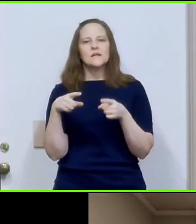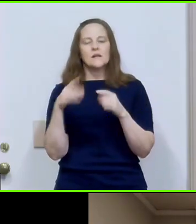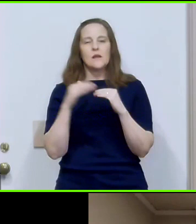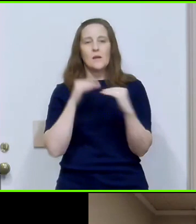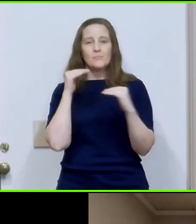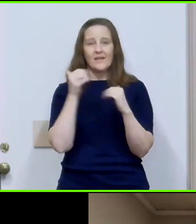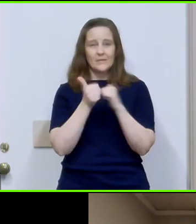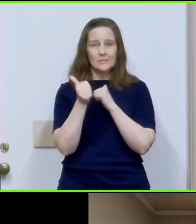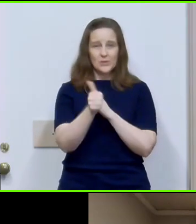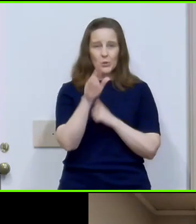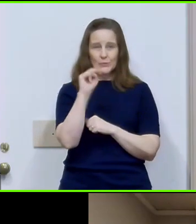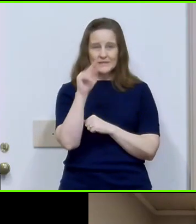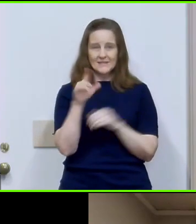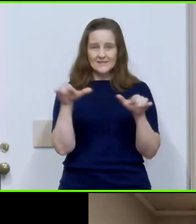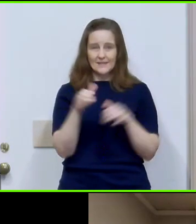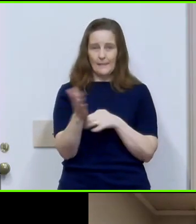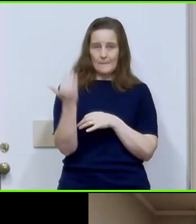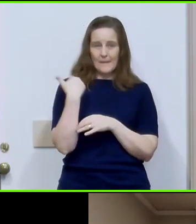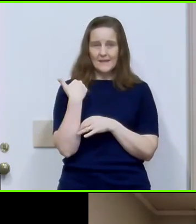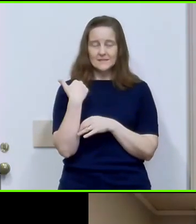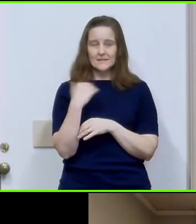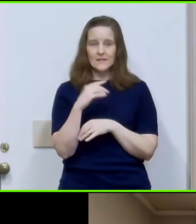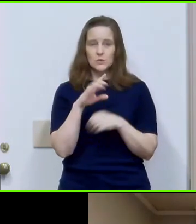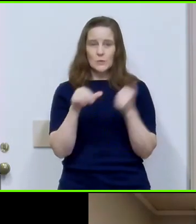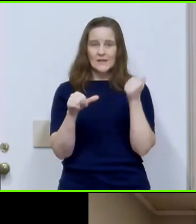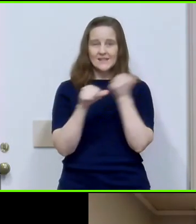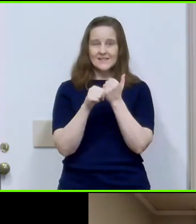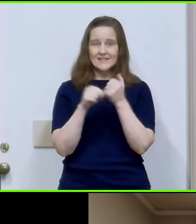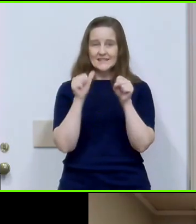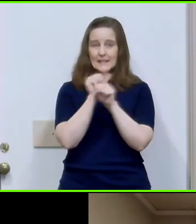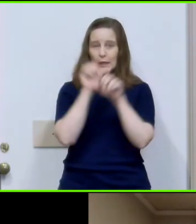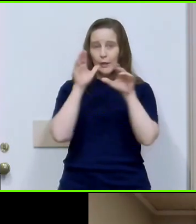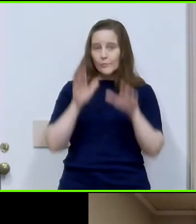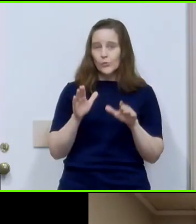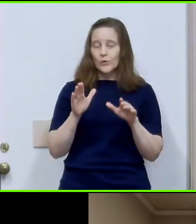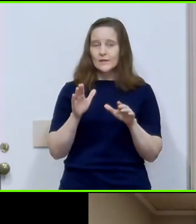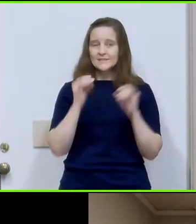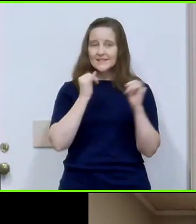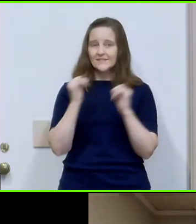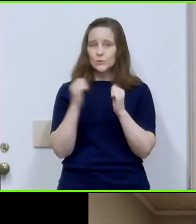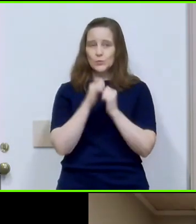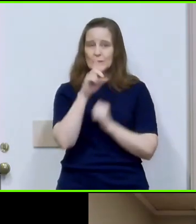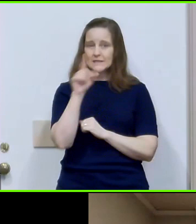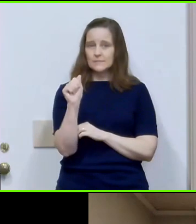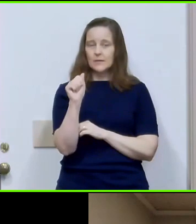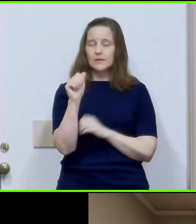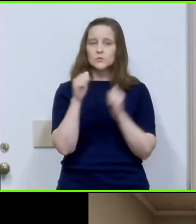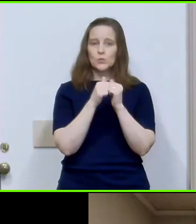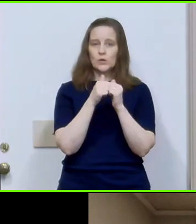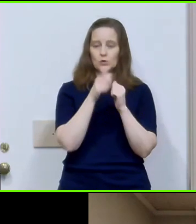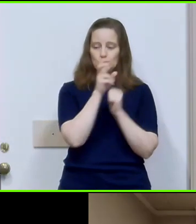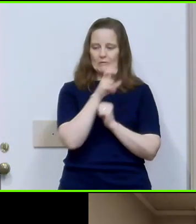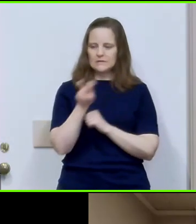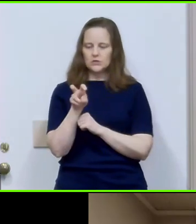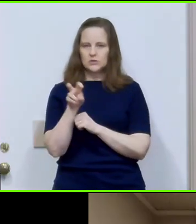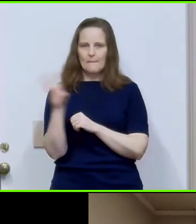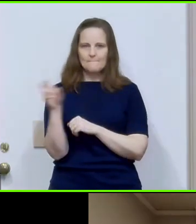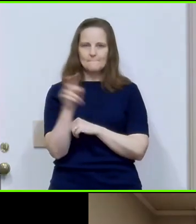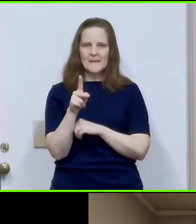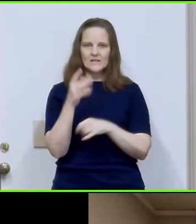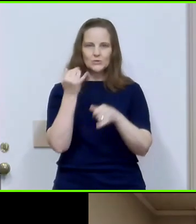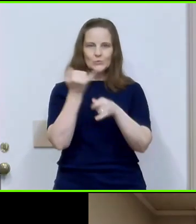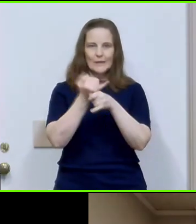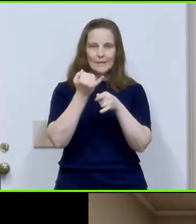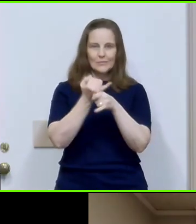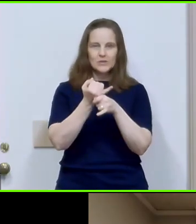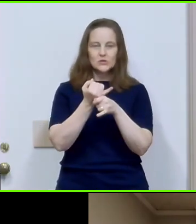what UNT has done in the past to assist employees, individuals with disabilities, with the transition back to campus to work